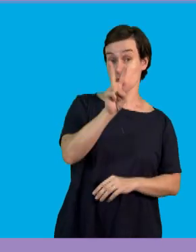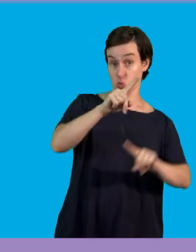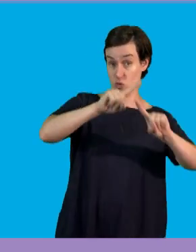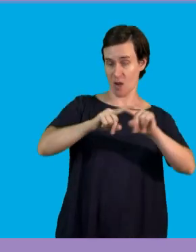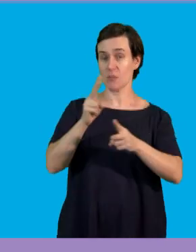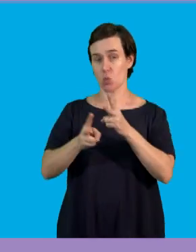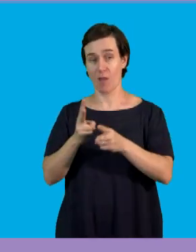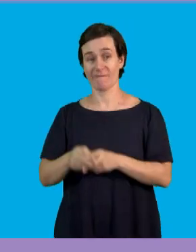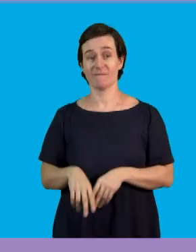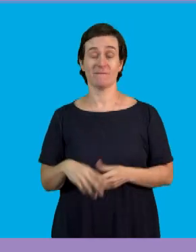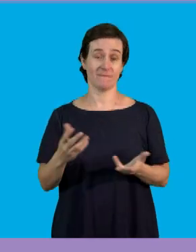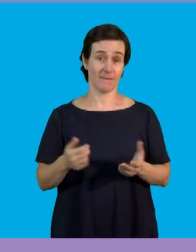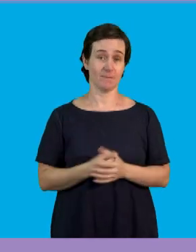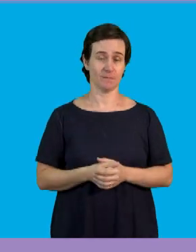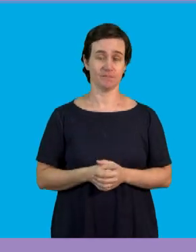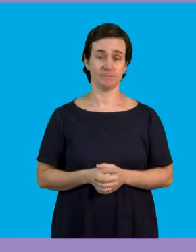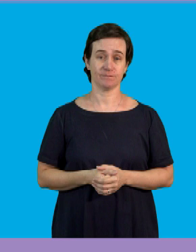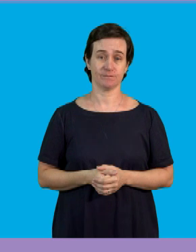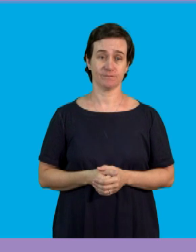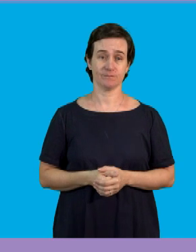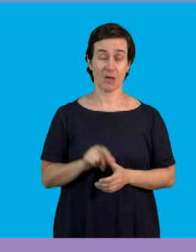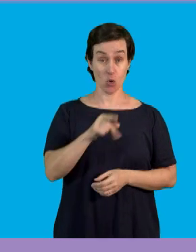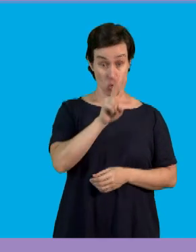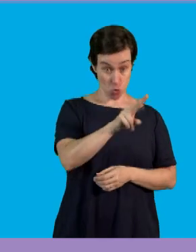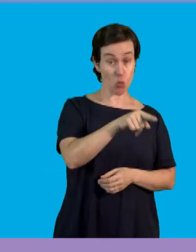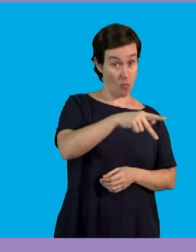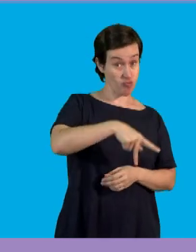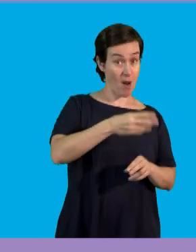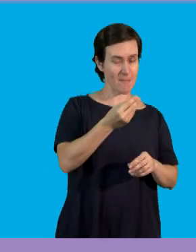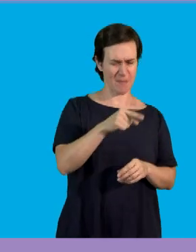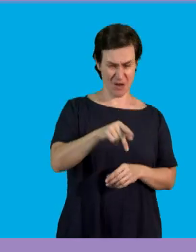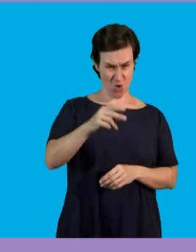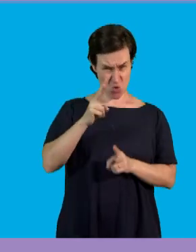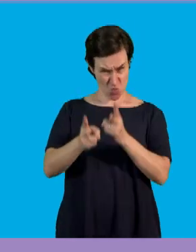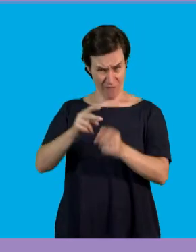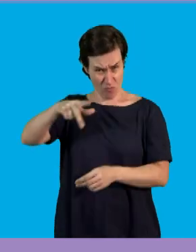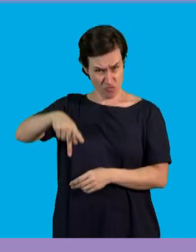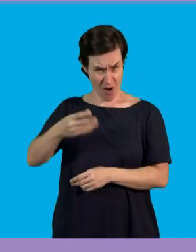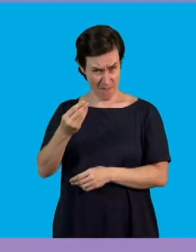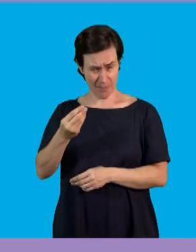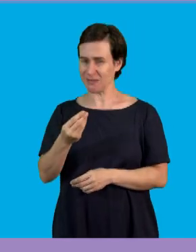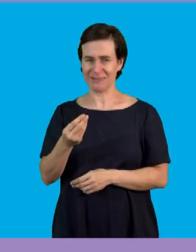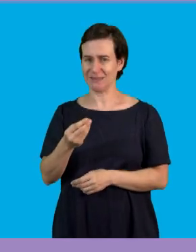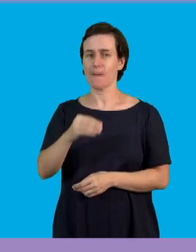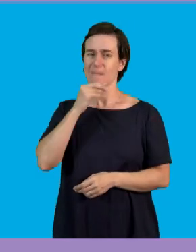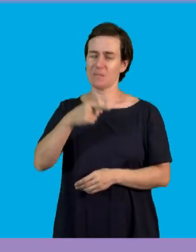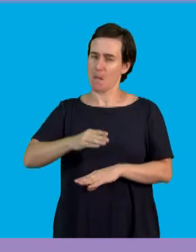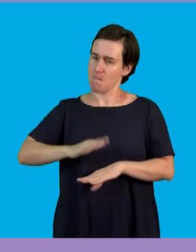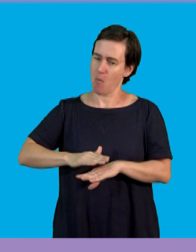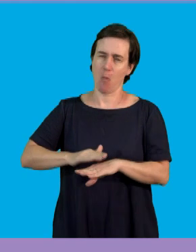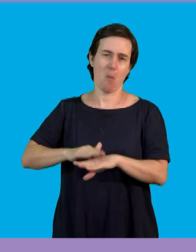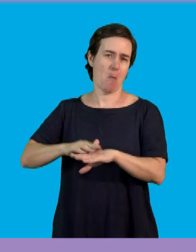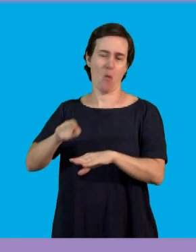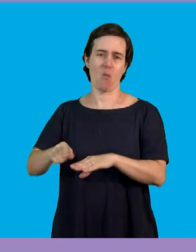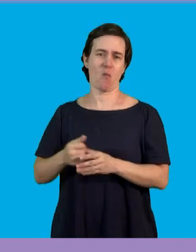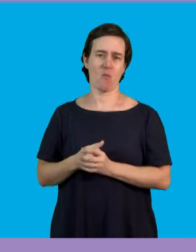12, or 12 multiplied by 2. But because 12 is not a prime number, we can break down that number even